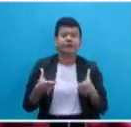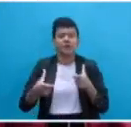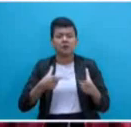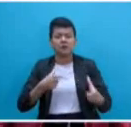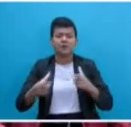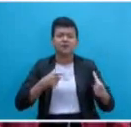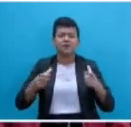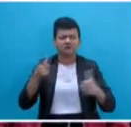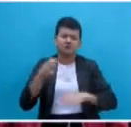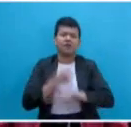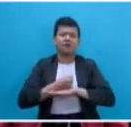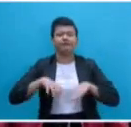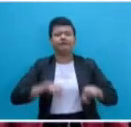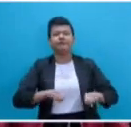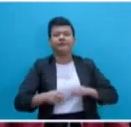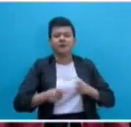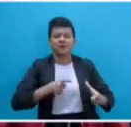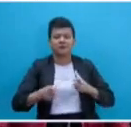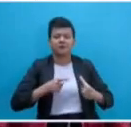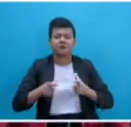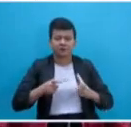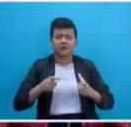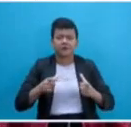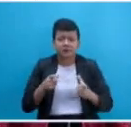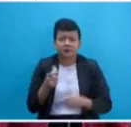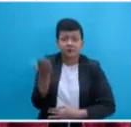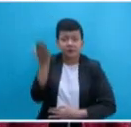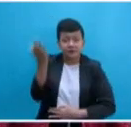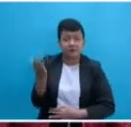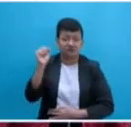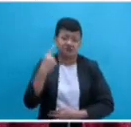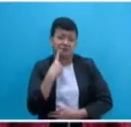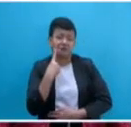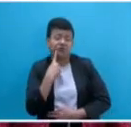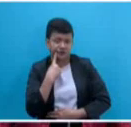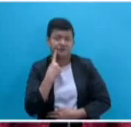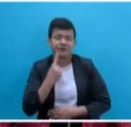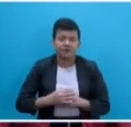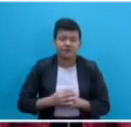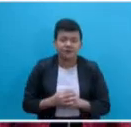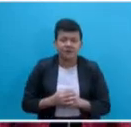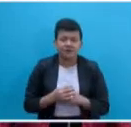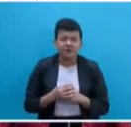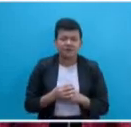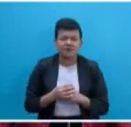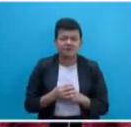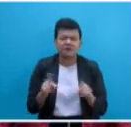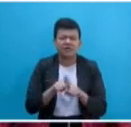supreme sacrifice of life in the 2 world wars, in the Malayan emergency, and in peacekeeping operations around the